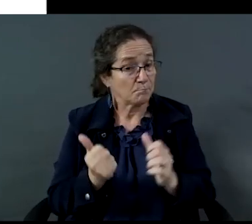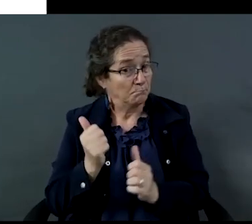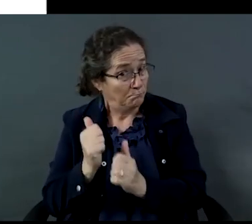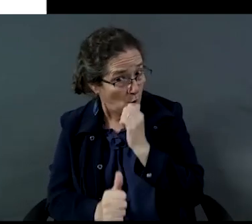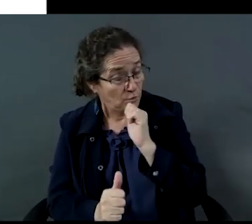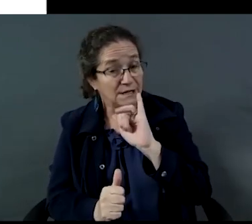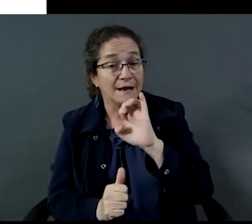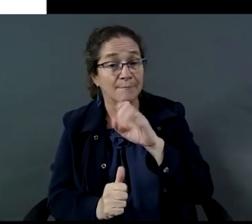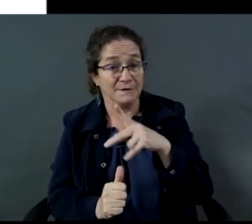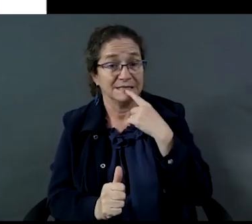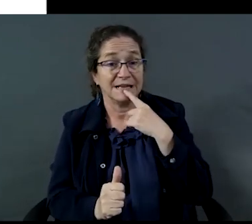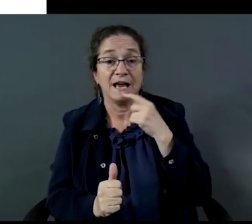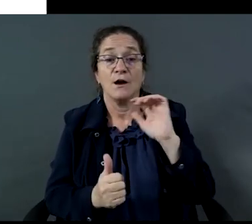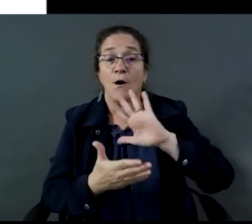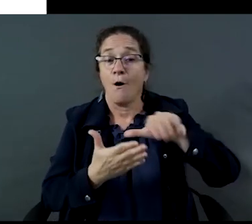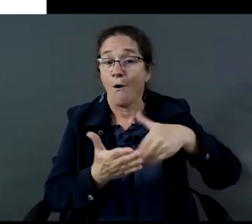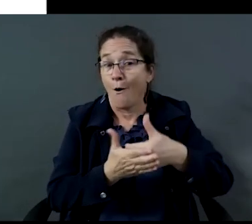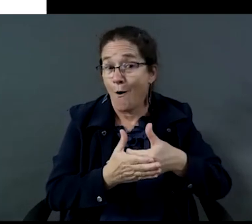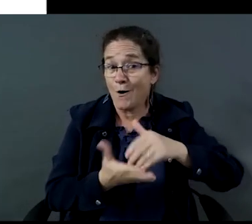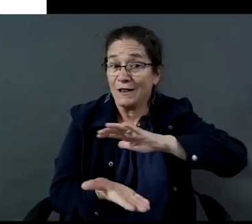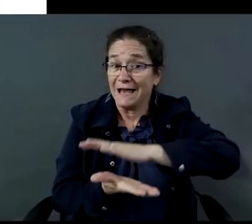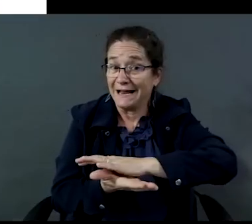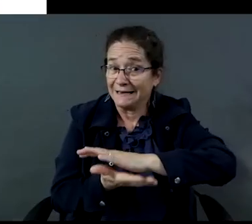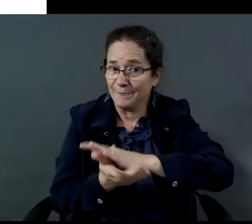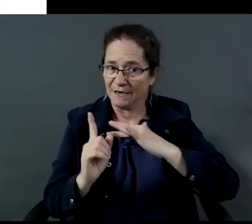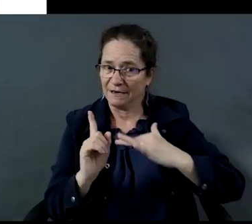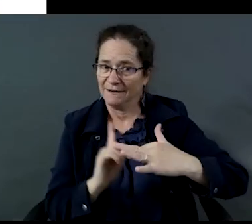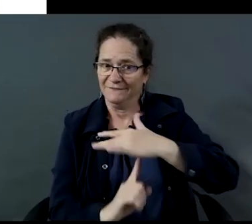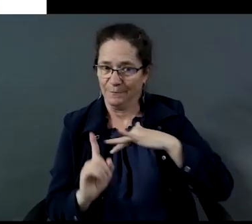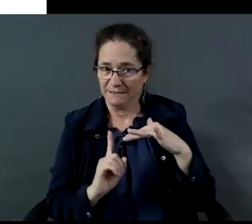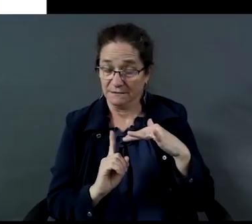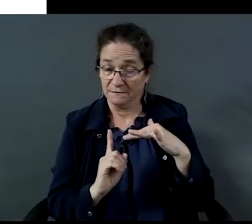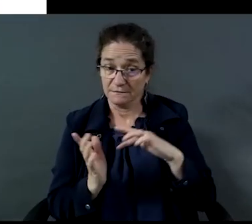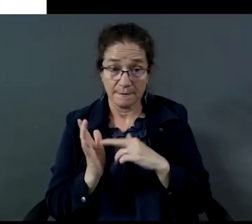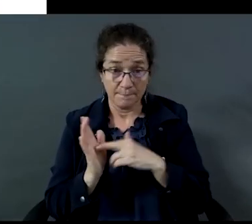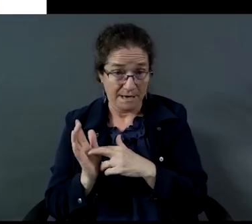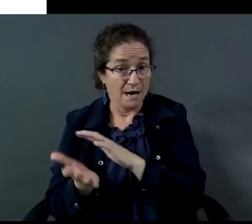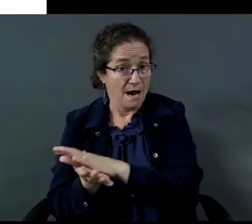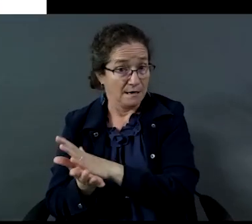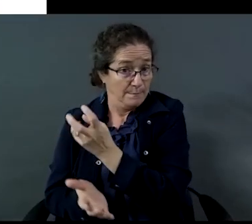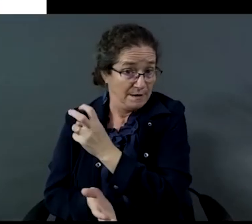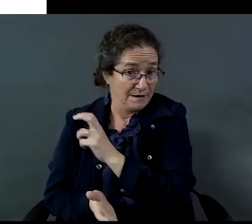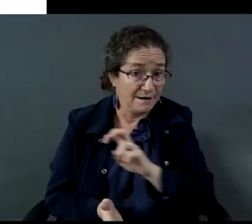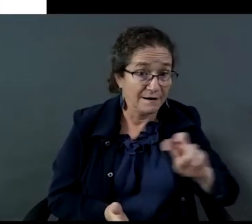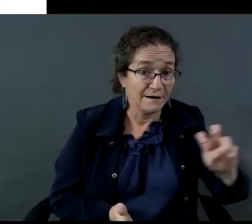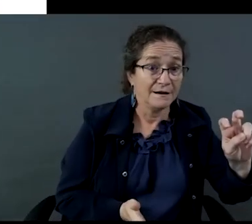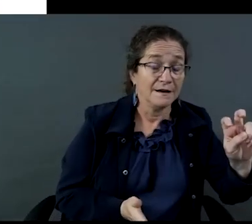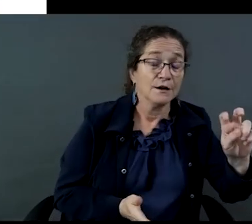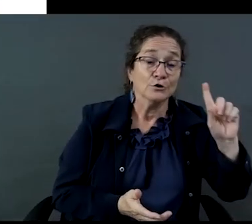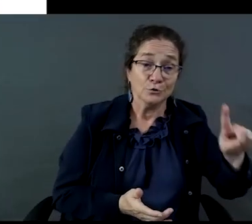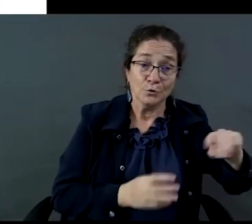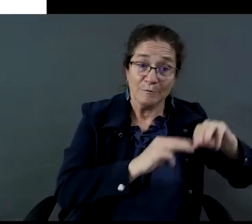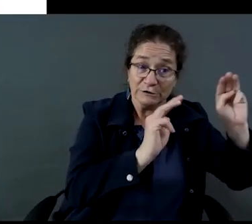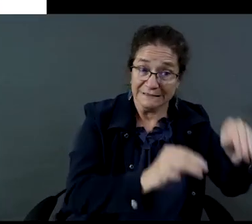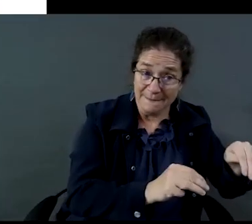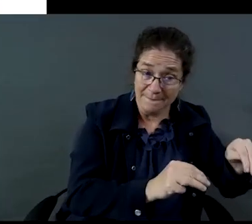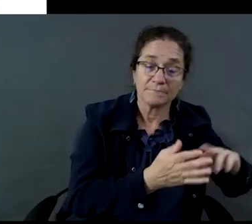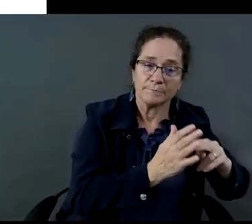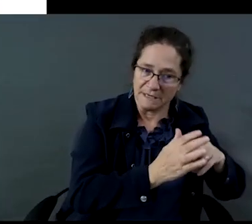environments. Well, if it's an academic field trip going to the museum, you should have access to your teacher's voice during that